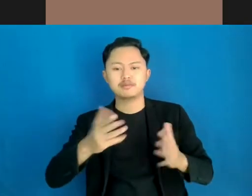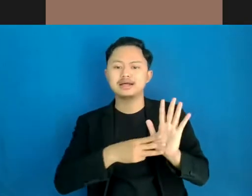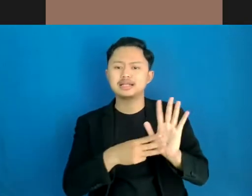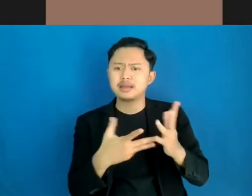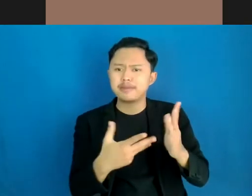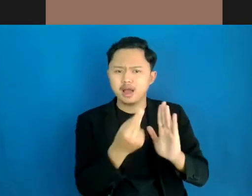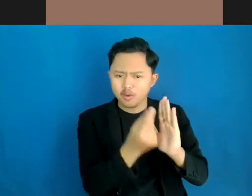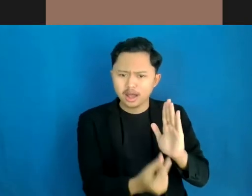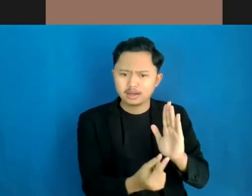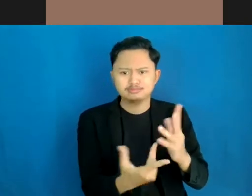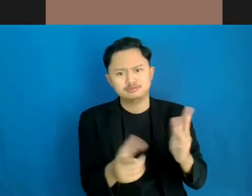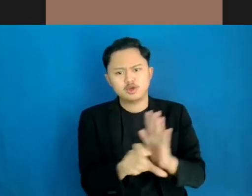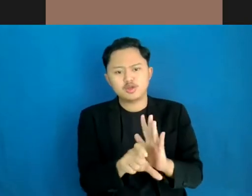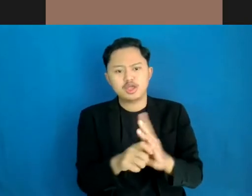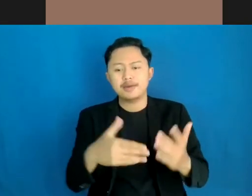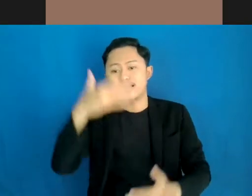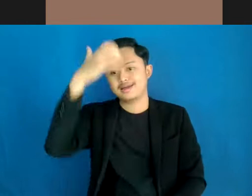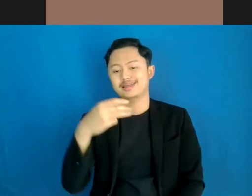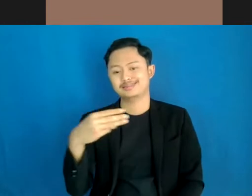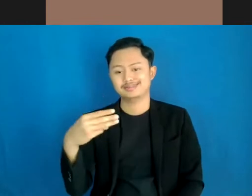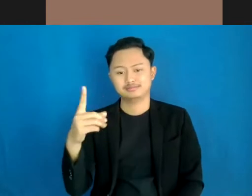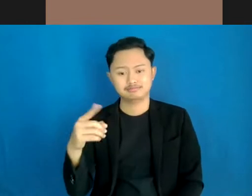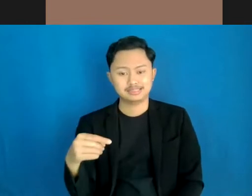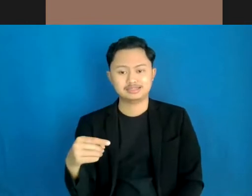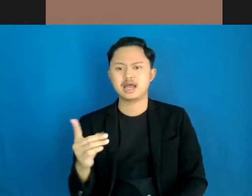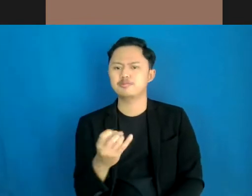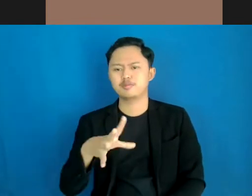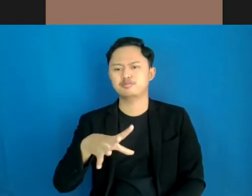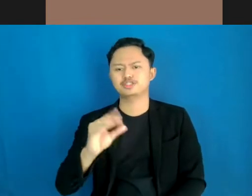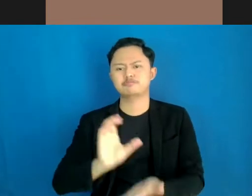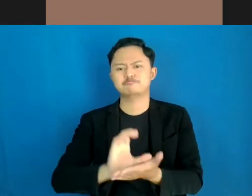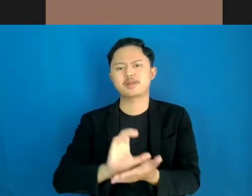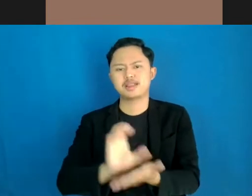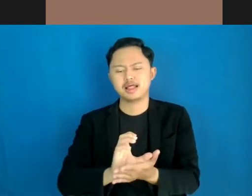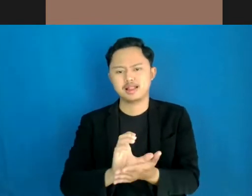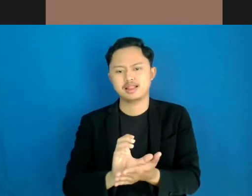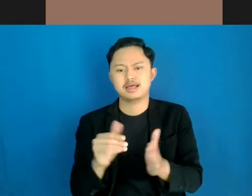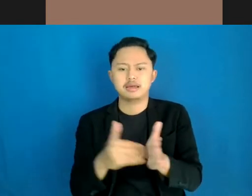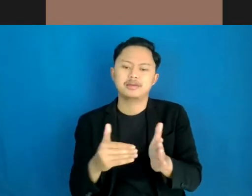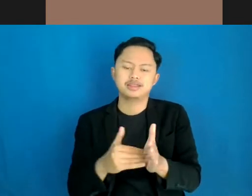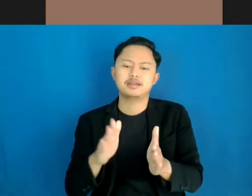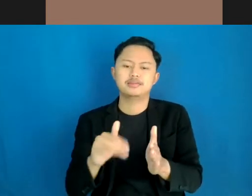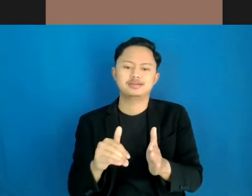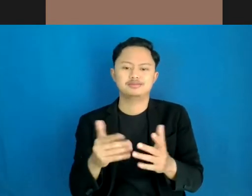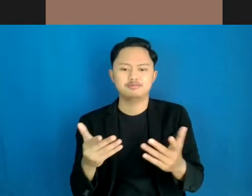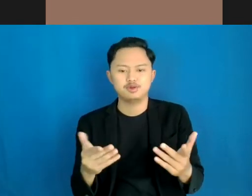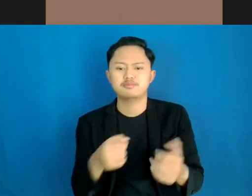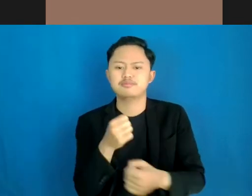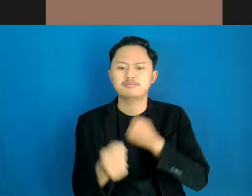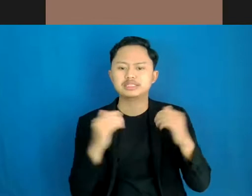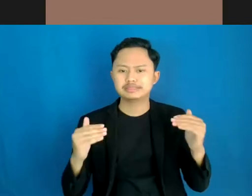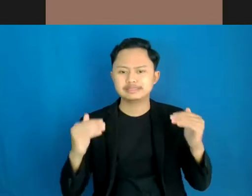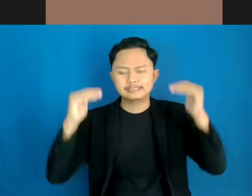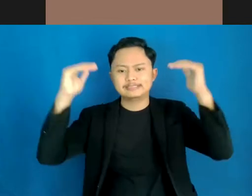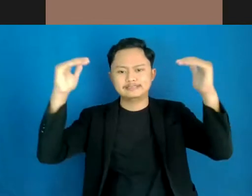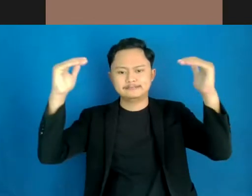especially for the electric buses. Since the capital capacity should be twice or